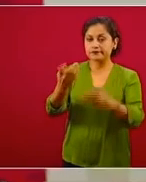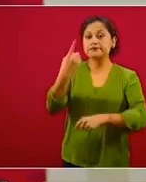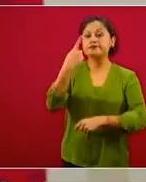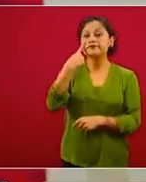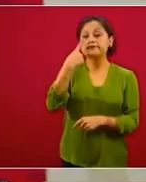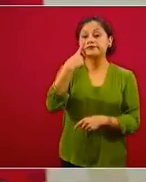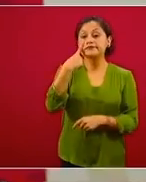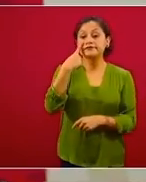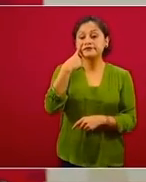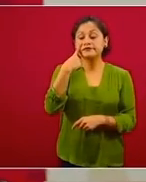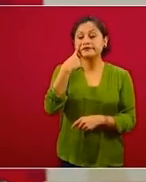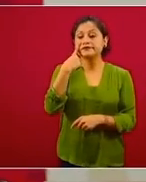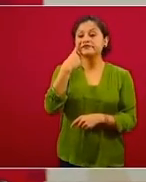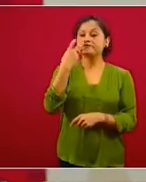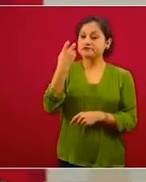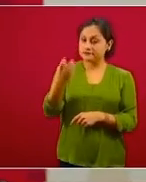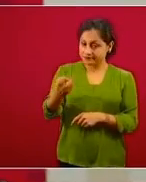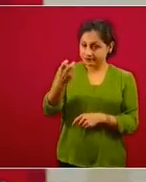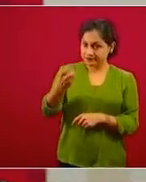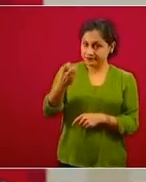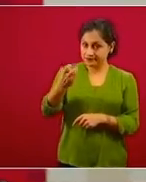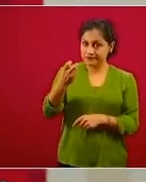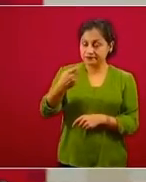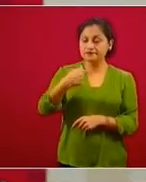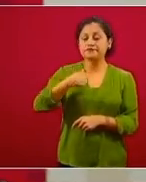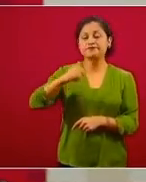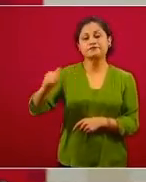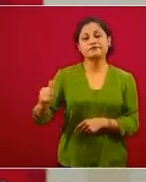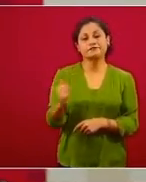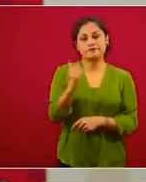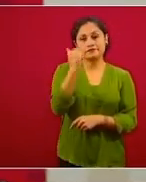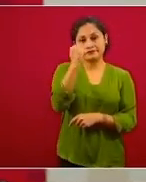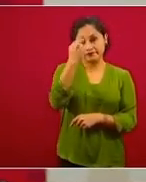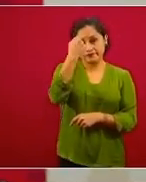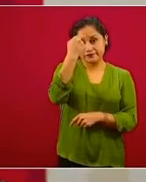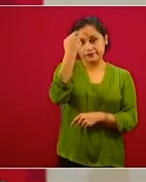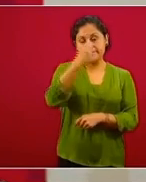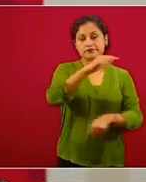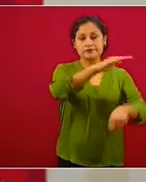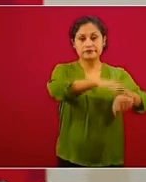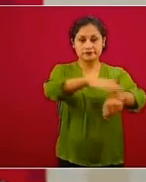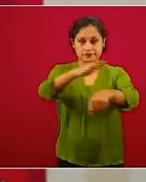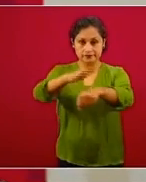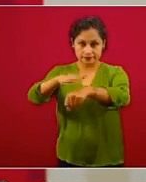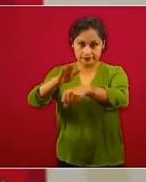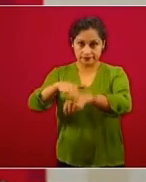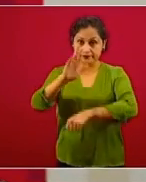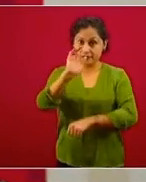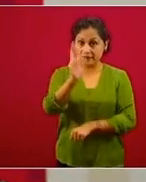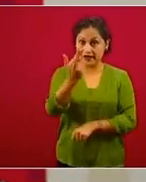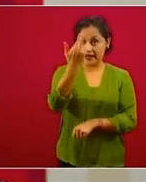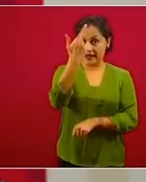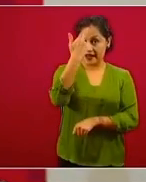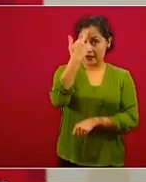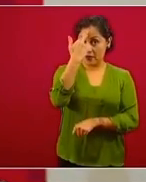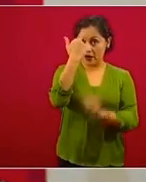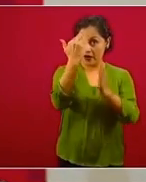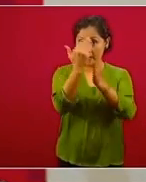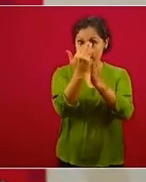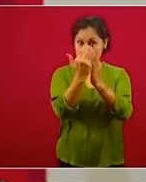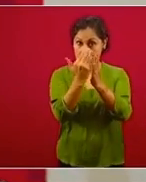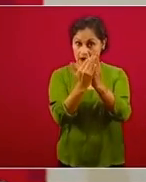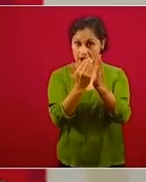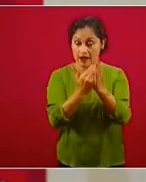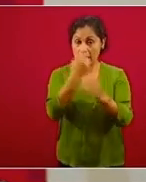Yes, indeed, this is an opportunity for us to remember that the National Safe Distance